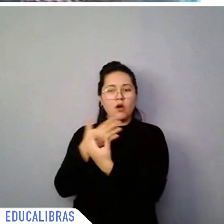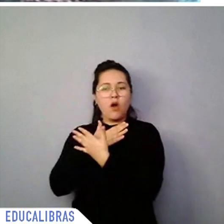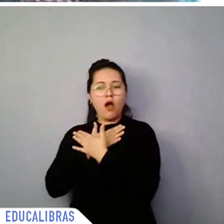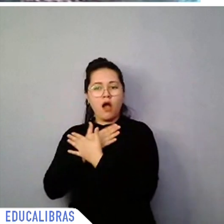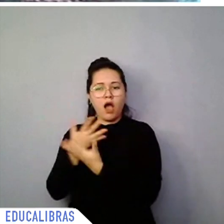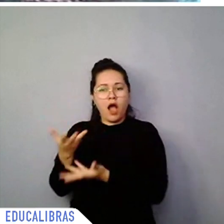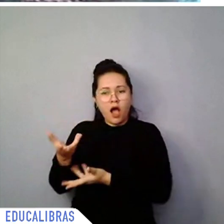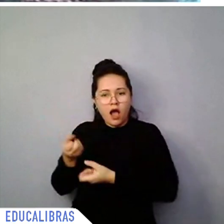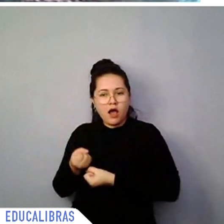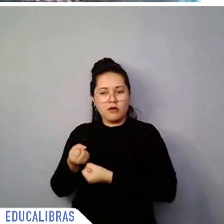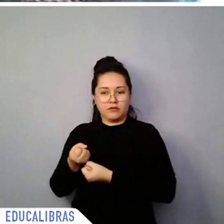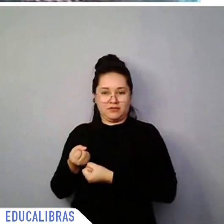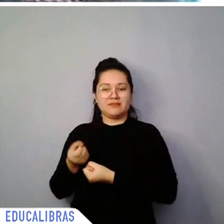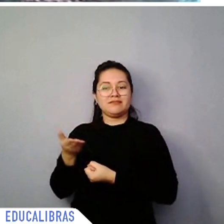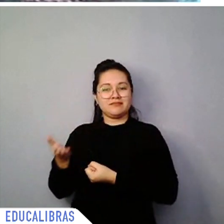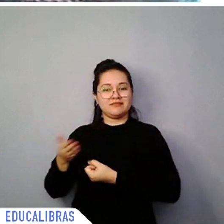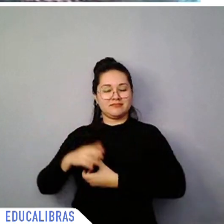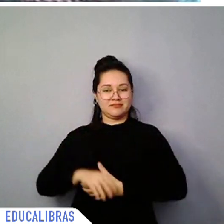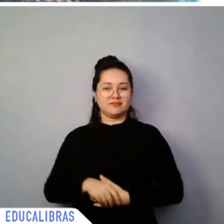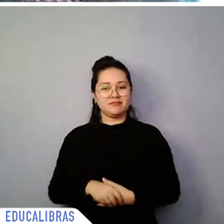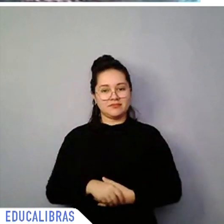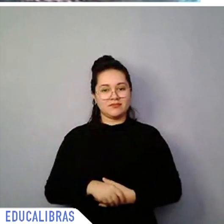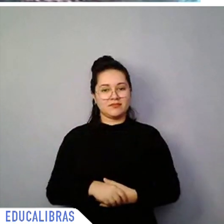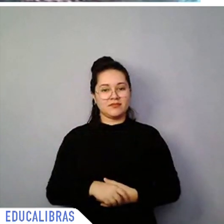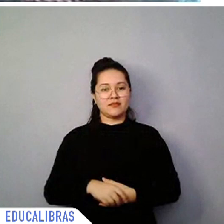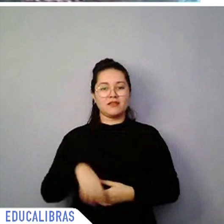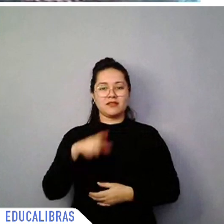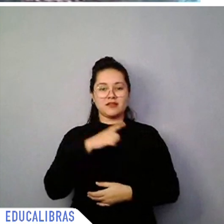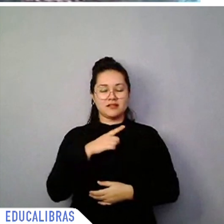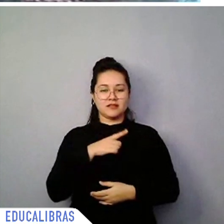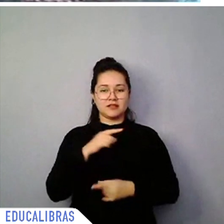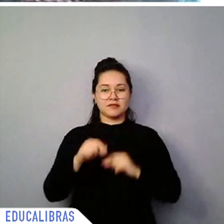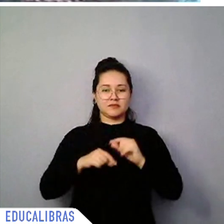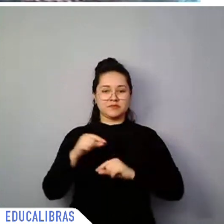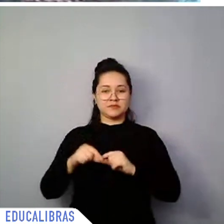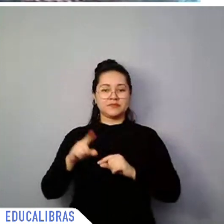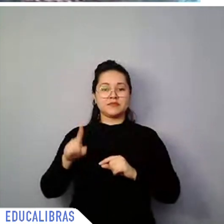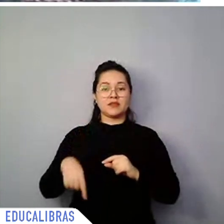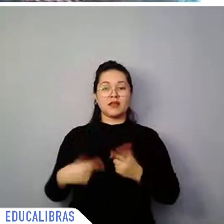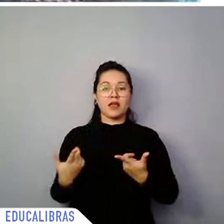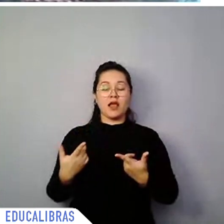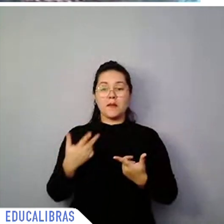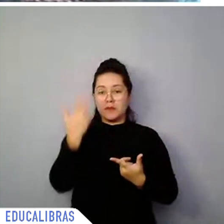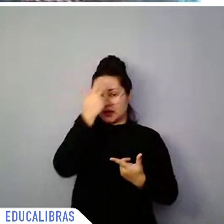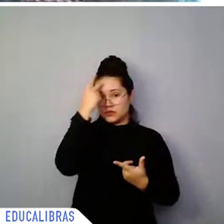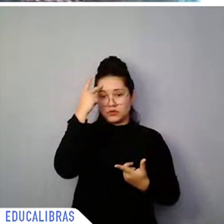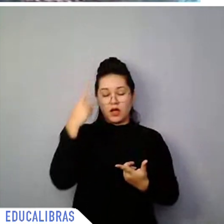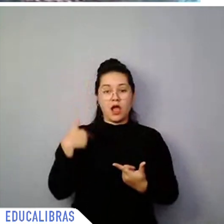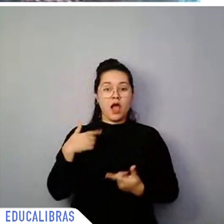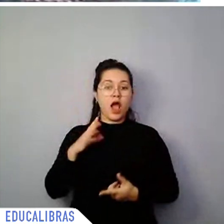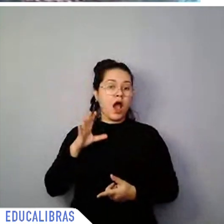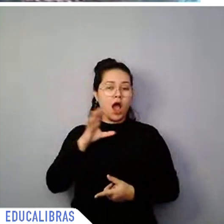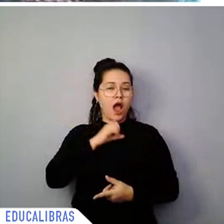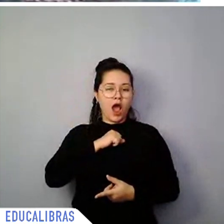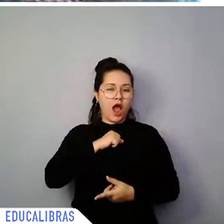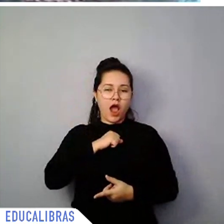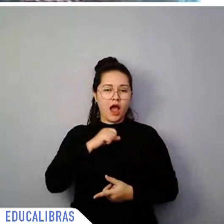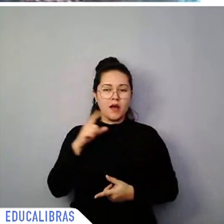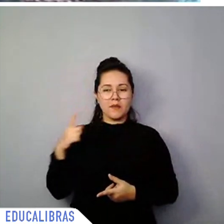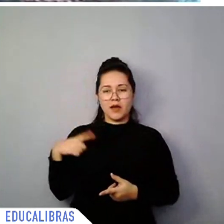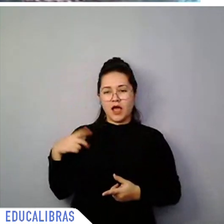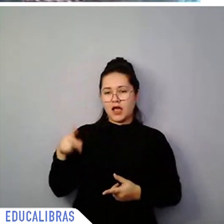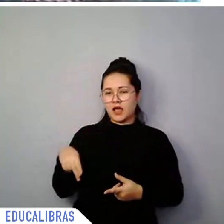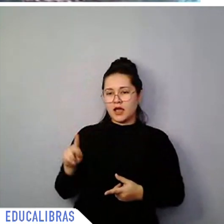been embraced by many different groups. We have a very interesting